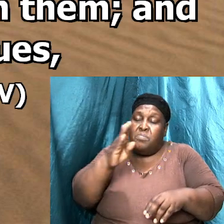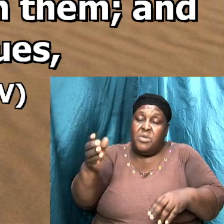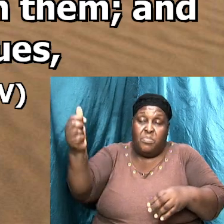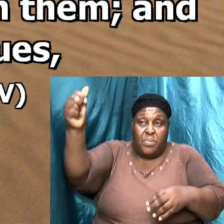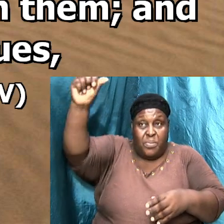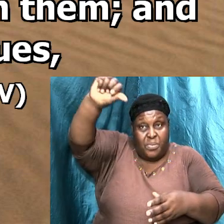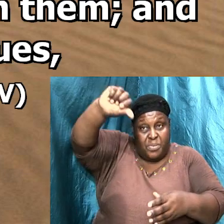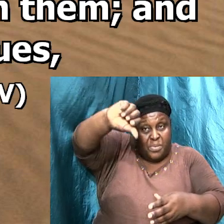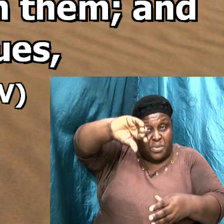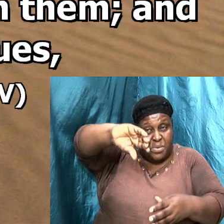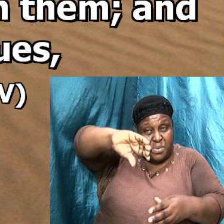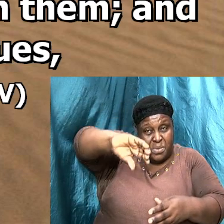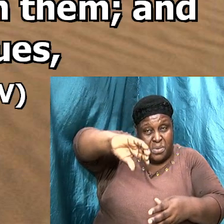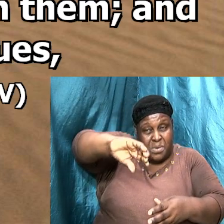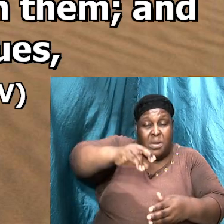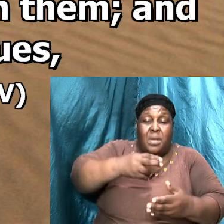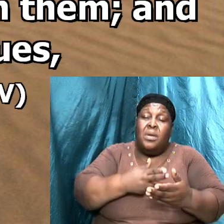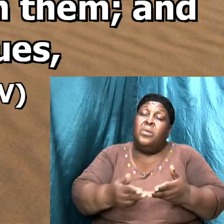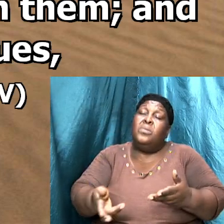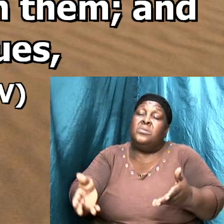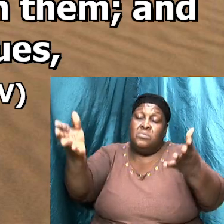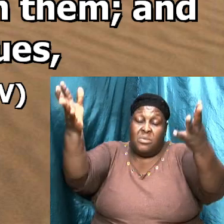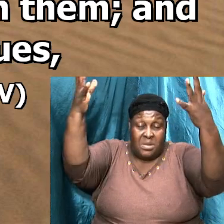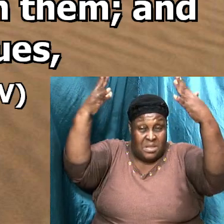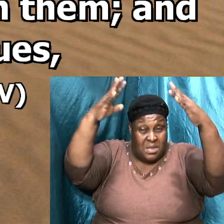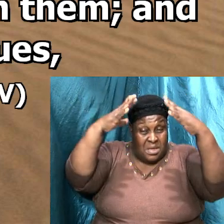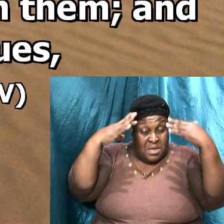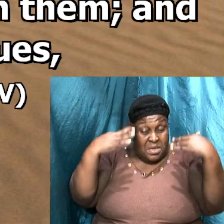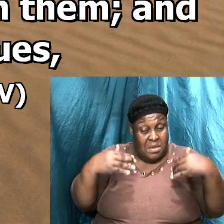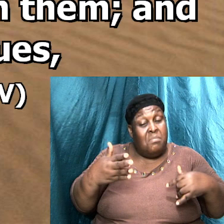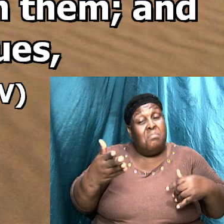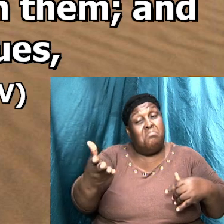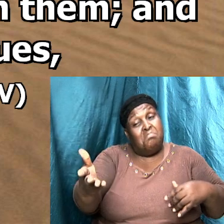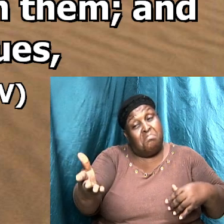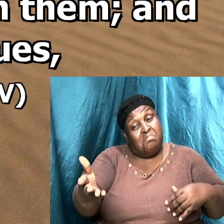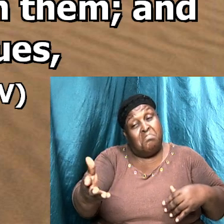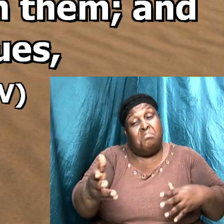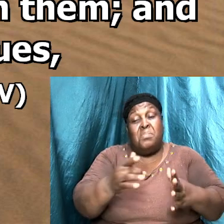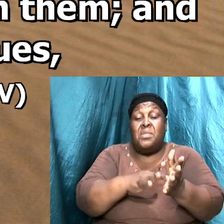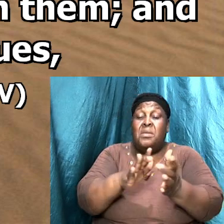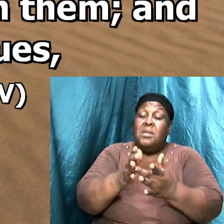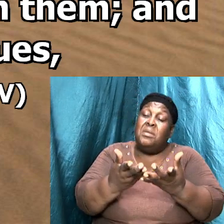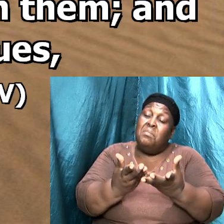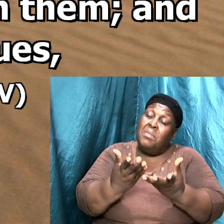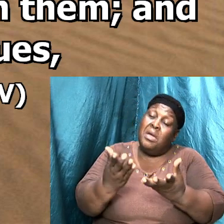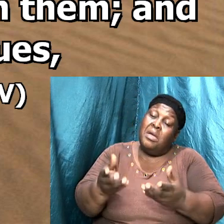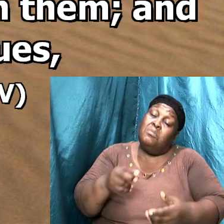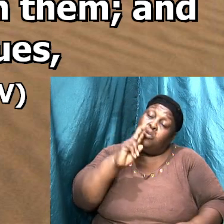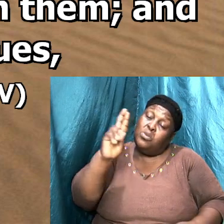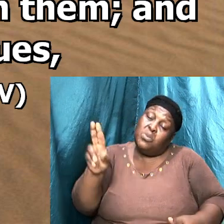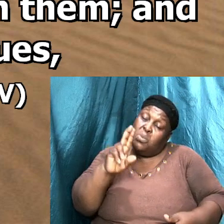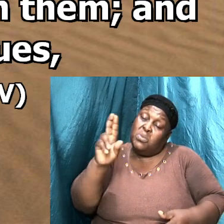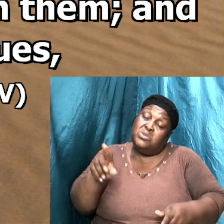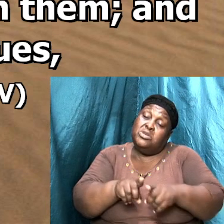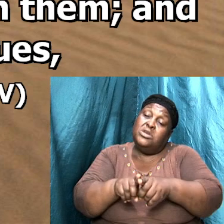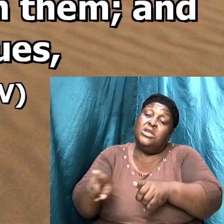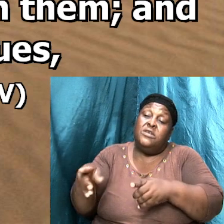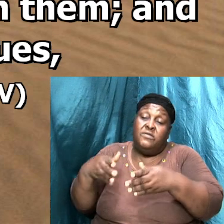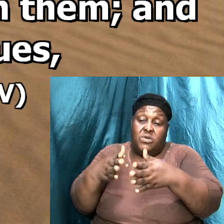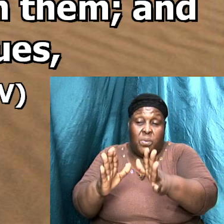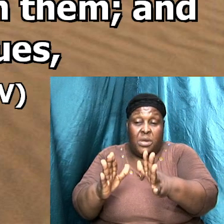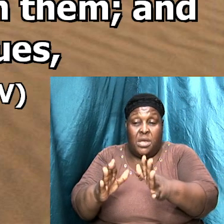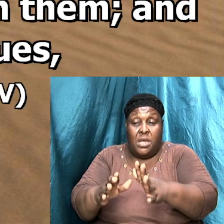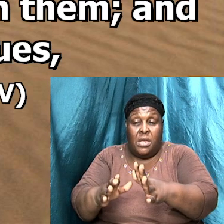Holy Ghost came upon them, the Holy Ghost. You know the Bible uses different terms but it all means that the